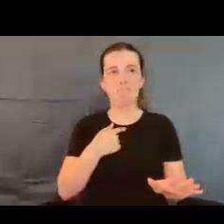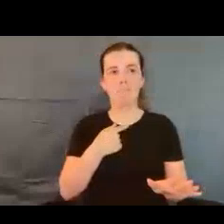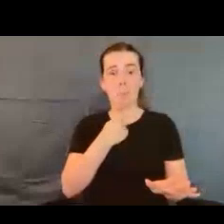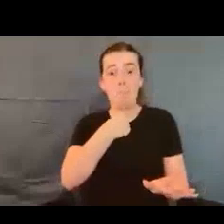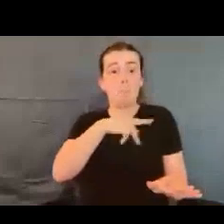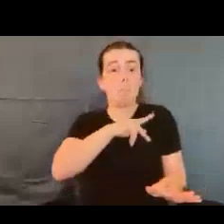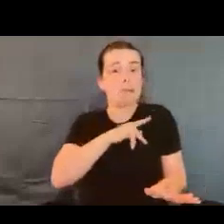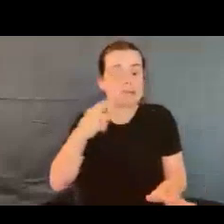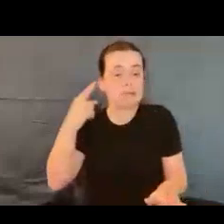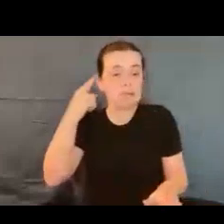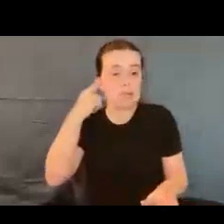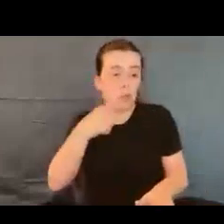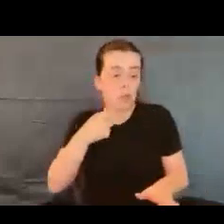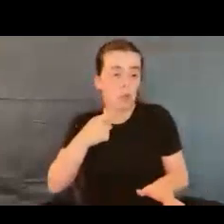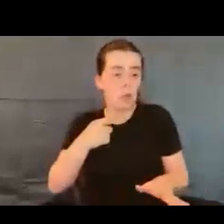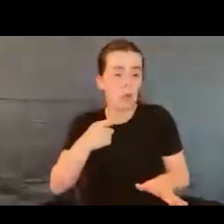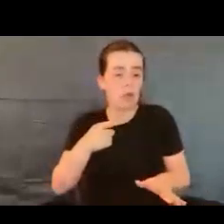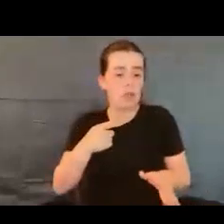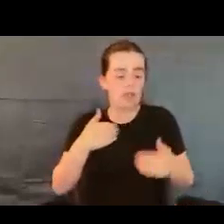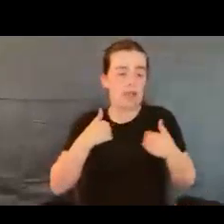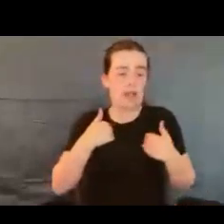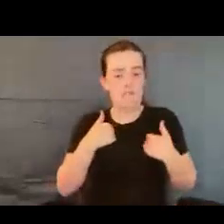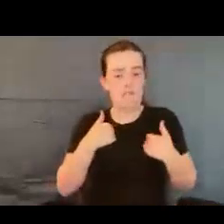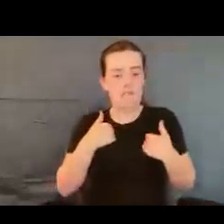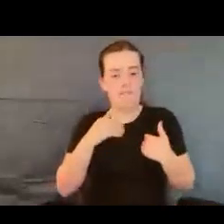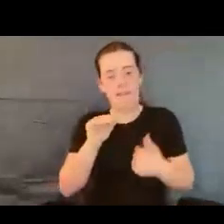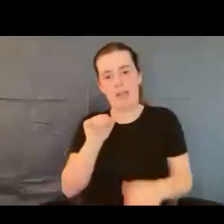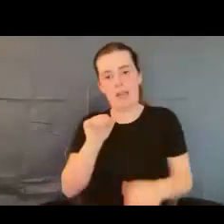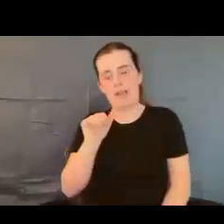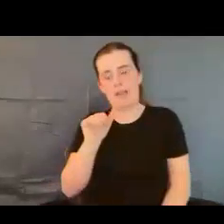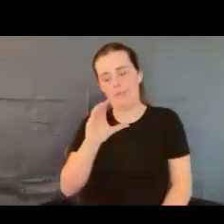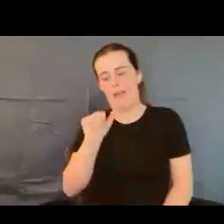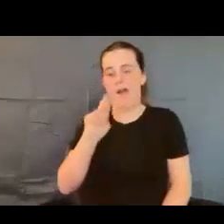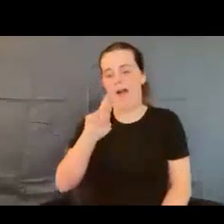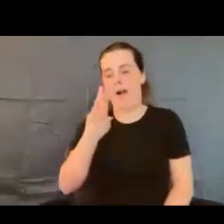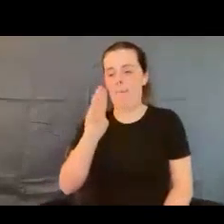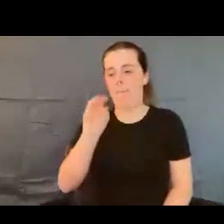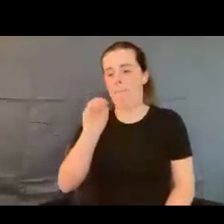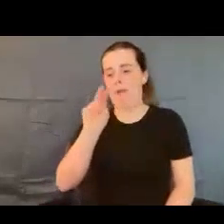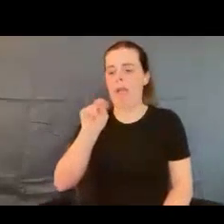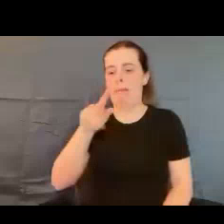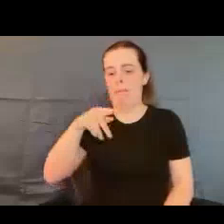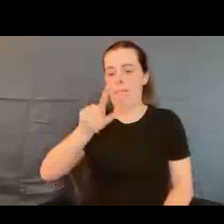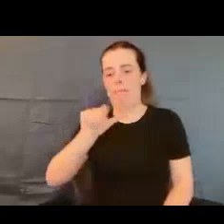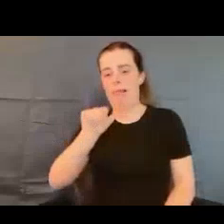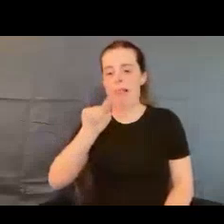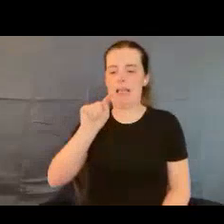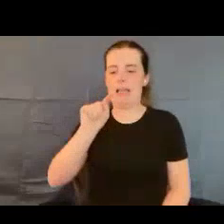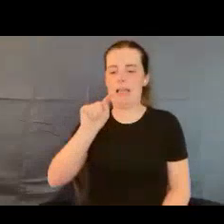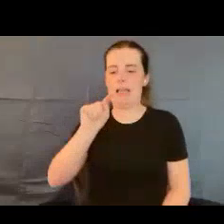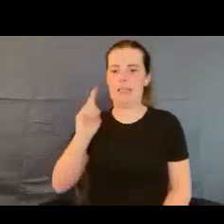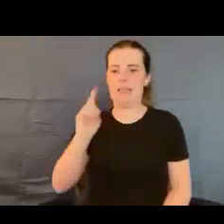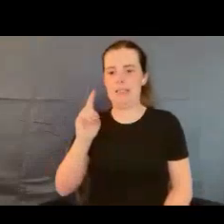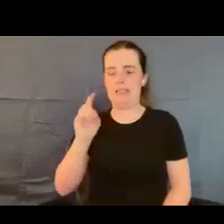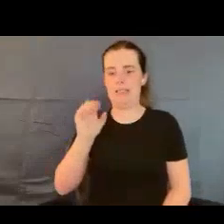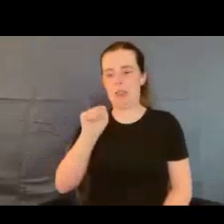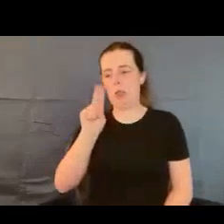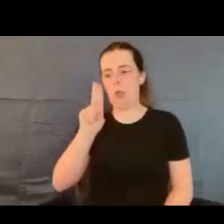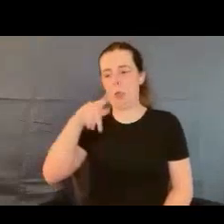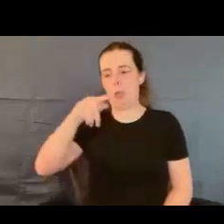like a Adidas Terrex like carbon plated super shoe. I think this is more of a course where you'd be wearing